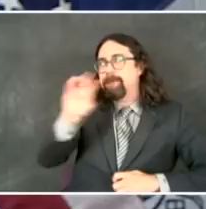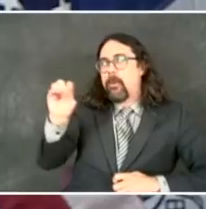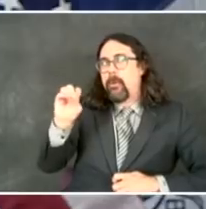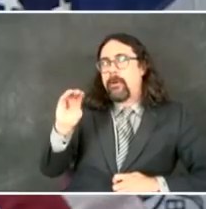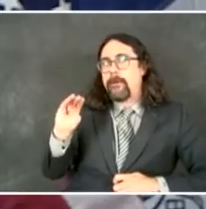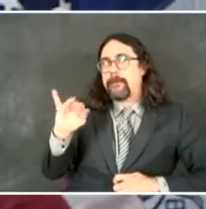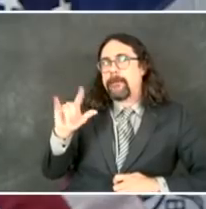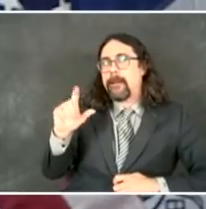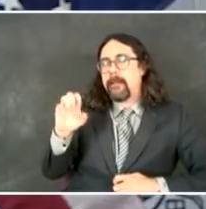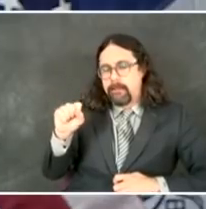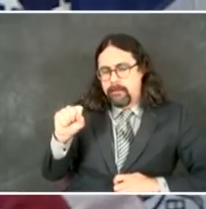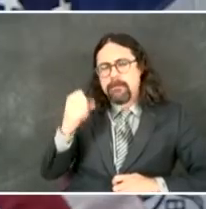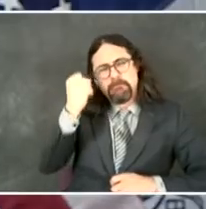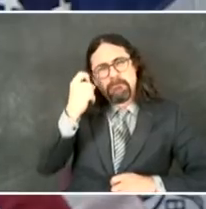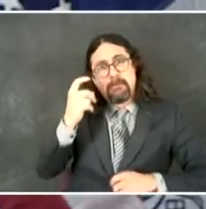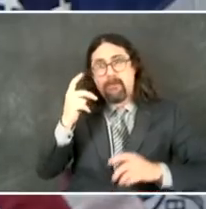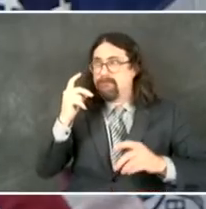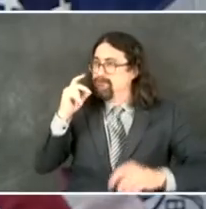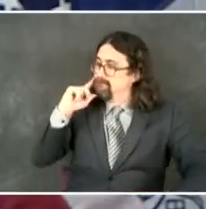Sanitation Department,